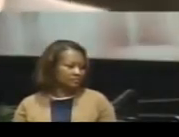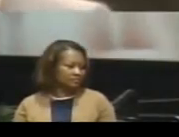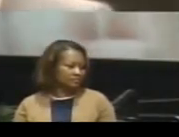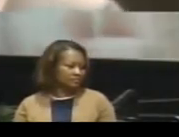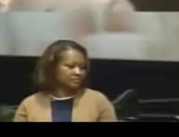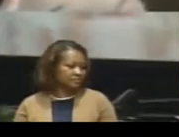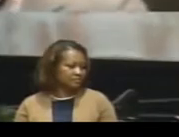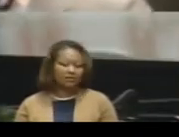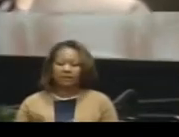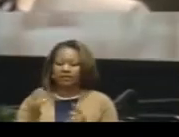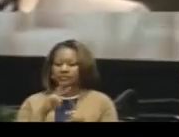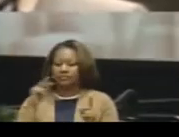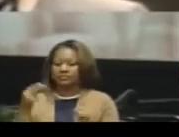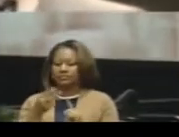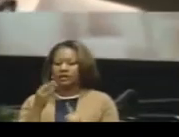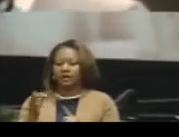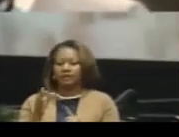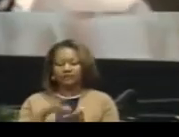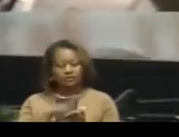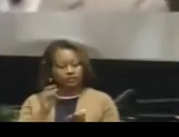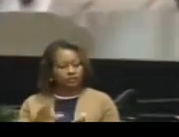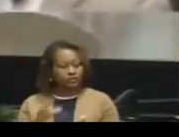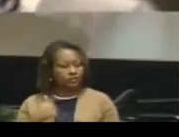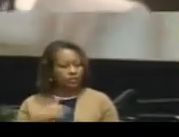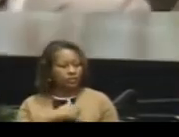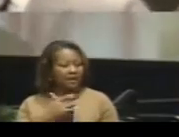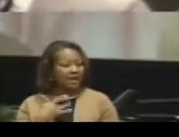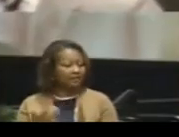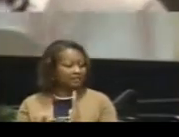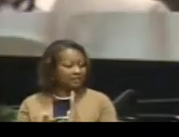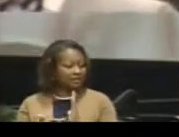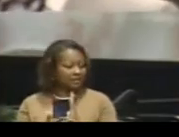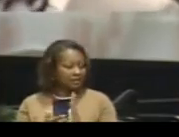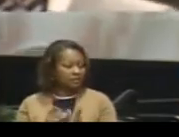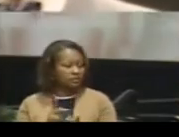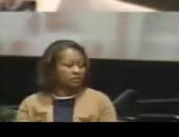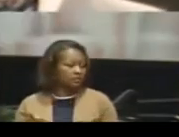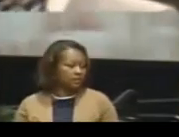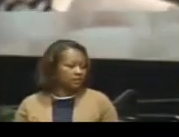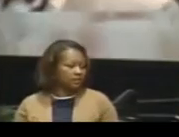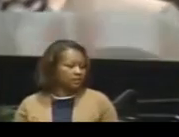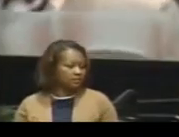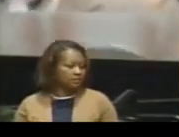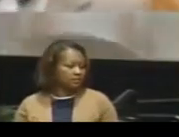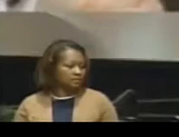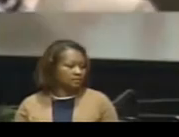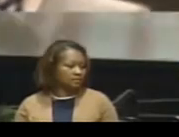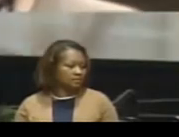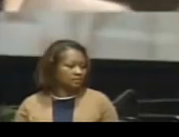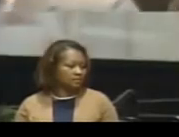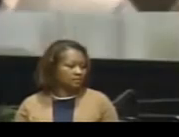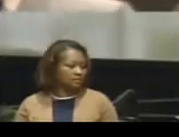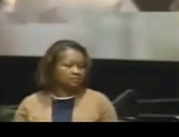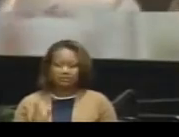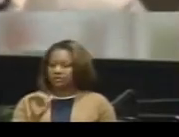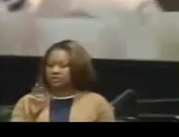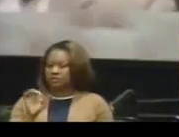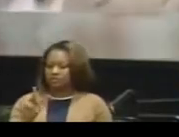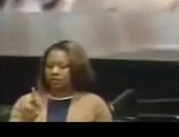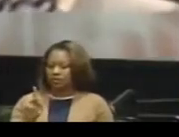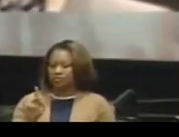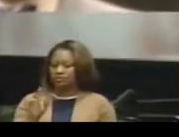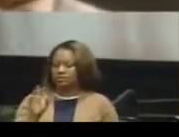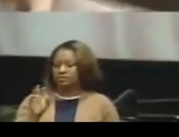It's coming from perspective of a student. We have technology in place, Microsoft, smart boards, everything. I've